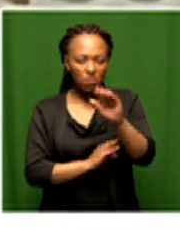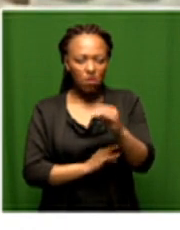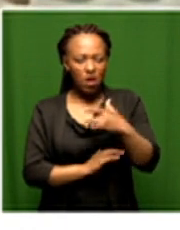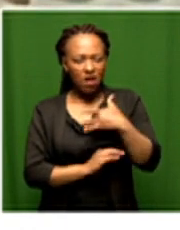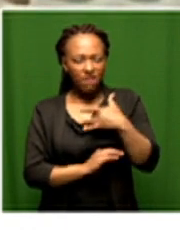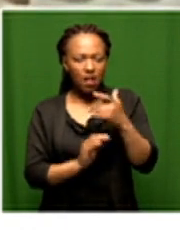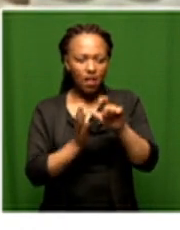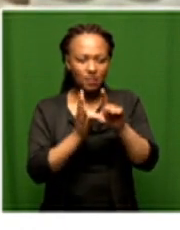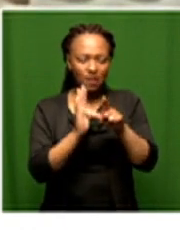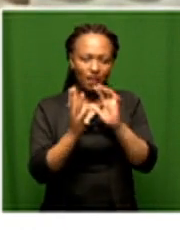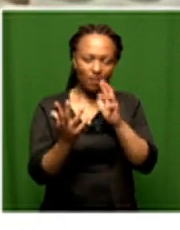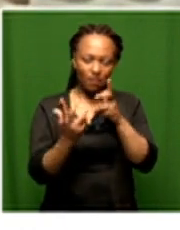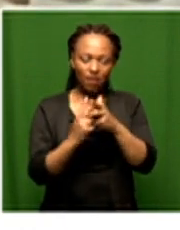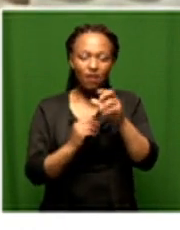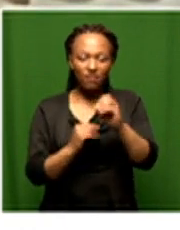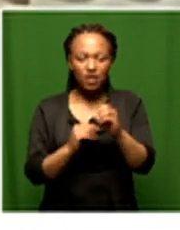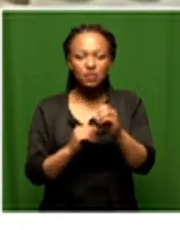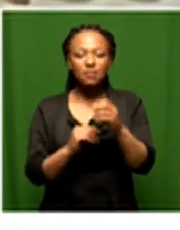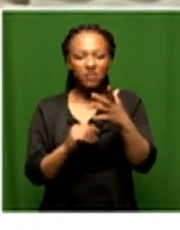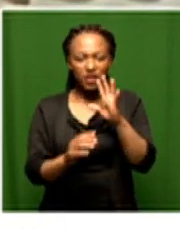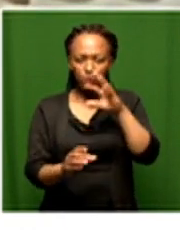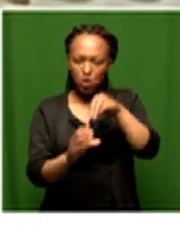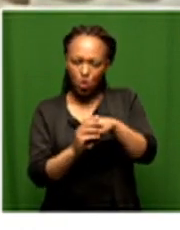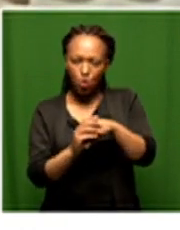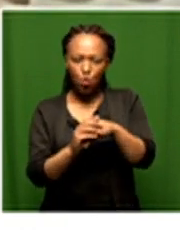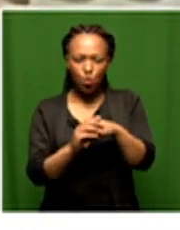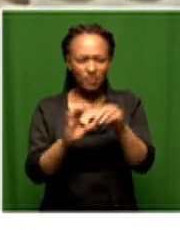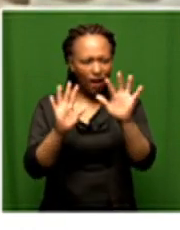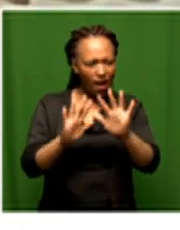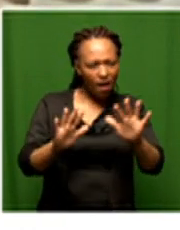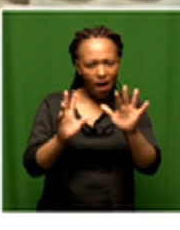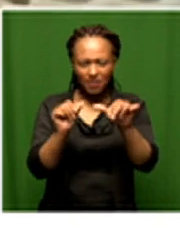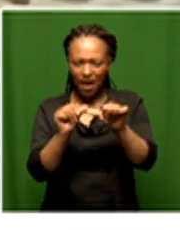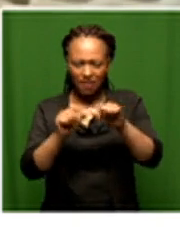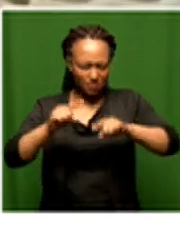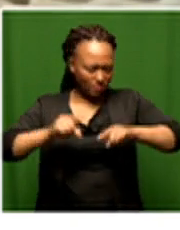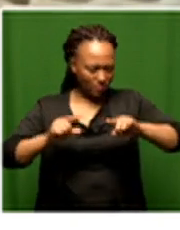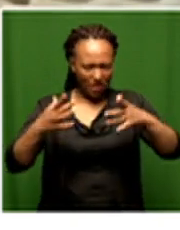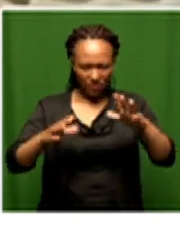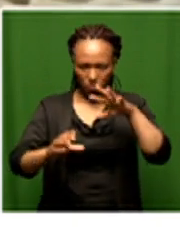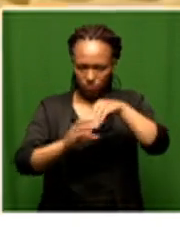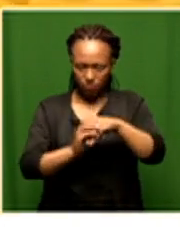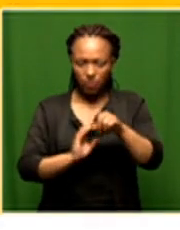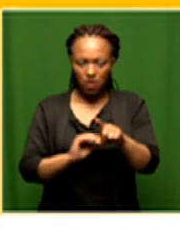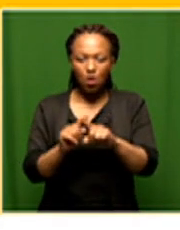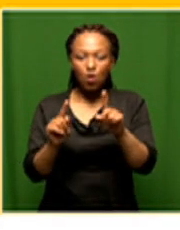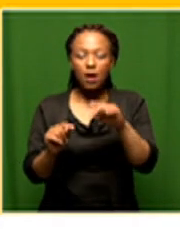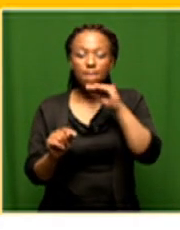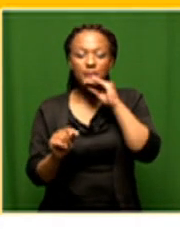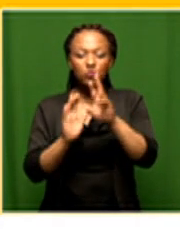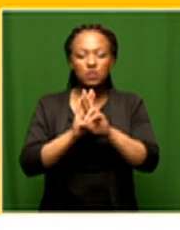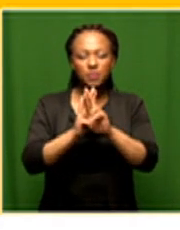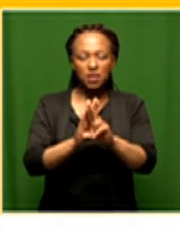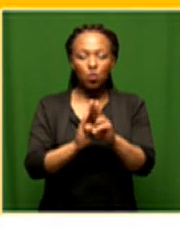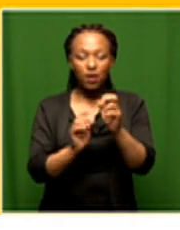fueled my design. And this is exactly why I've included different shapes, colors, sizes, and everything. This was meant to represent the